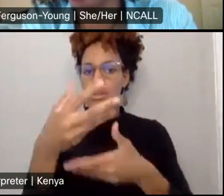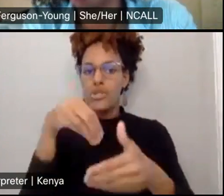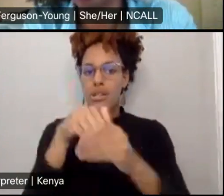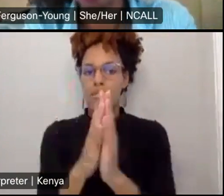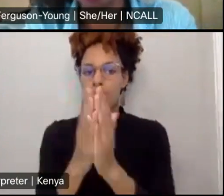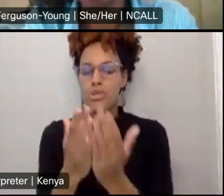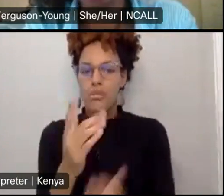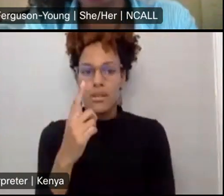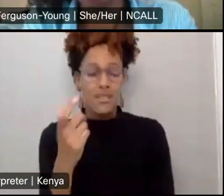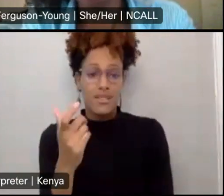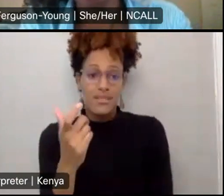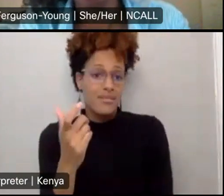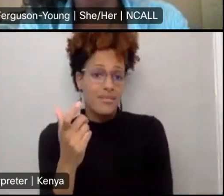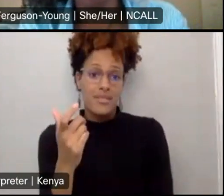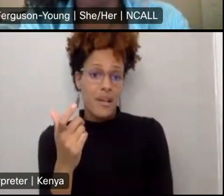because